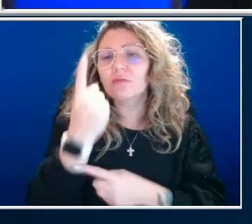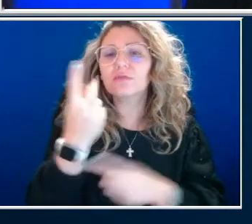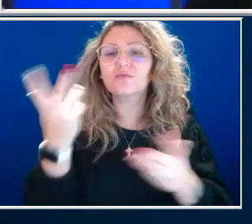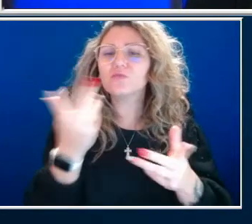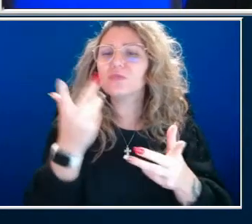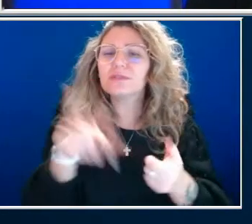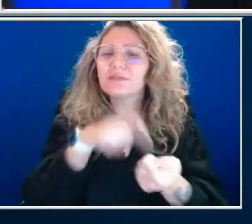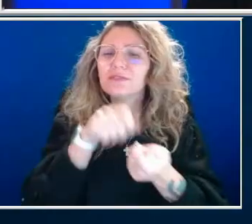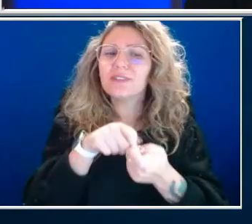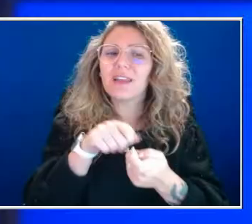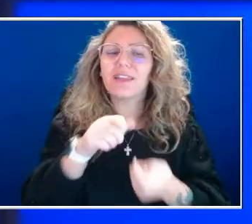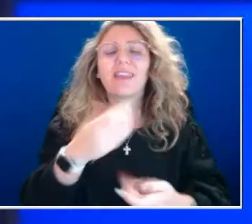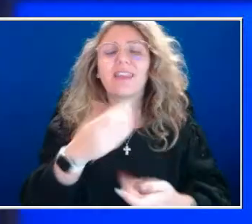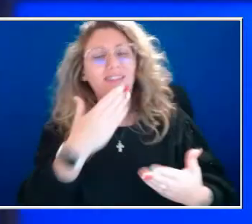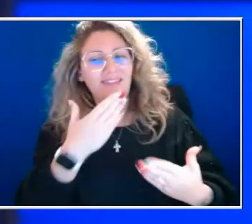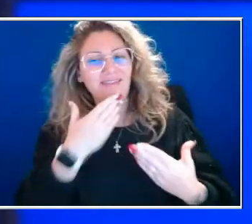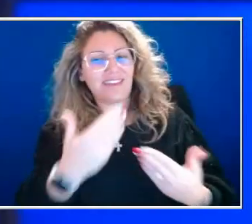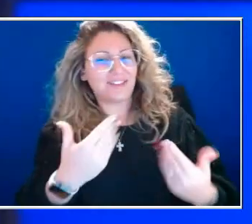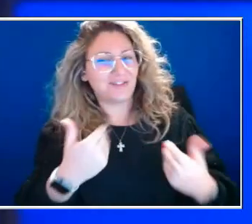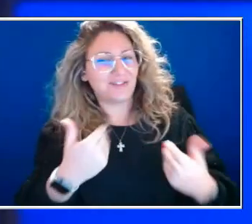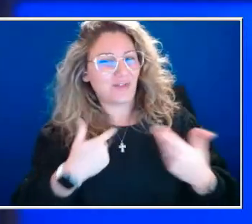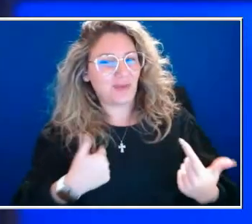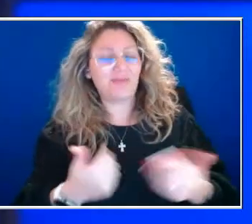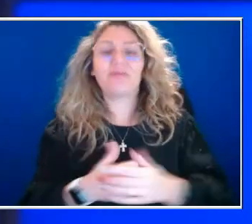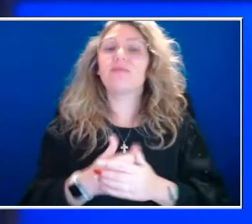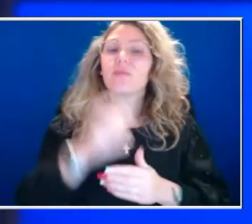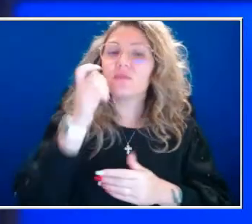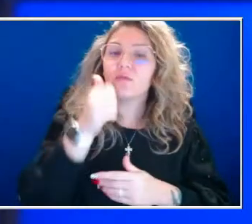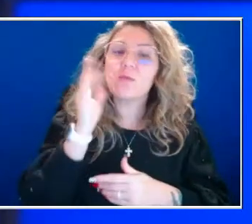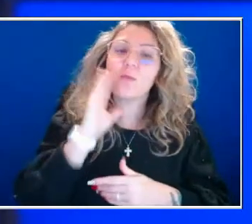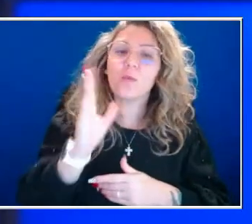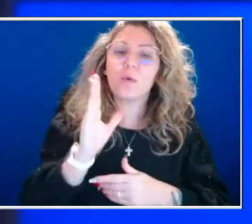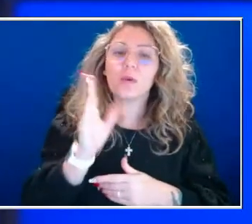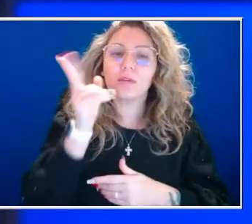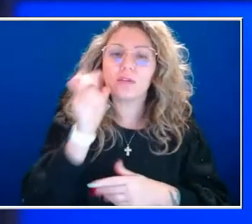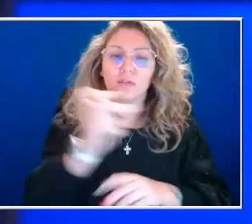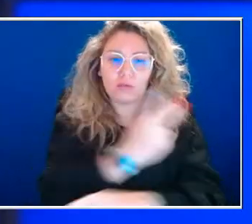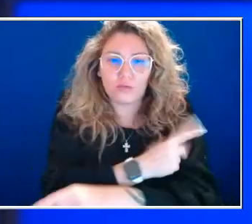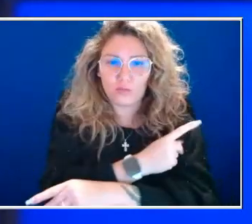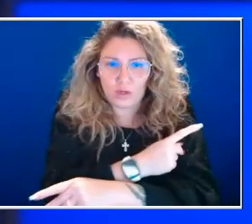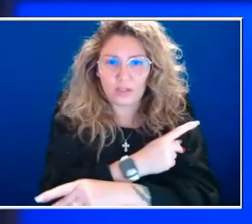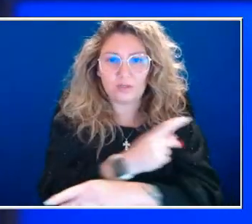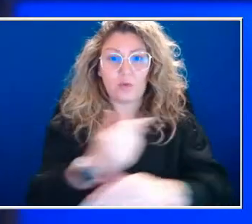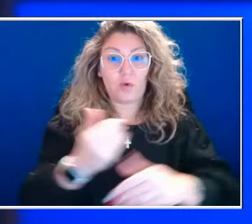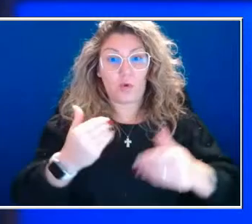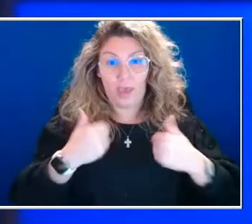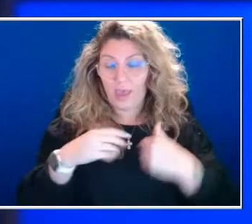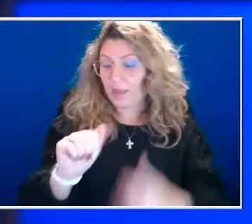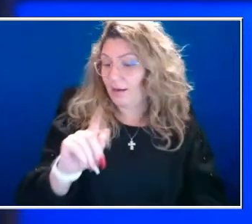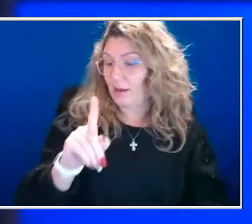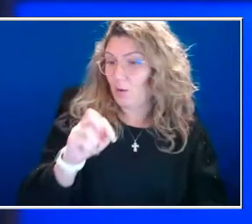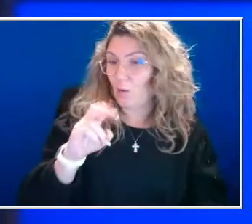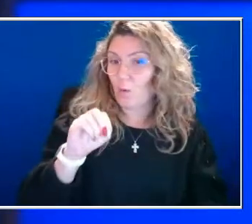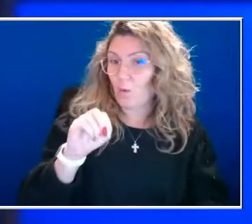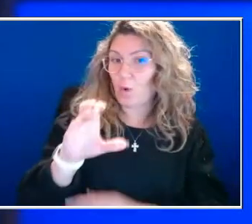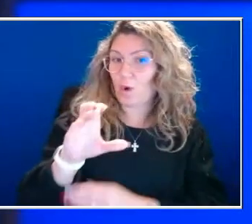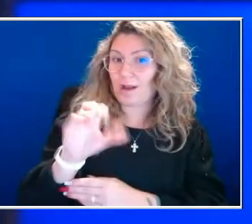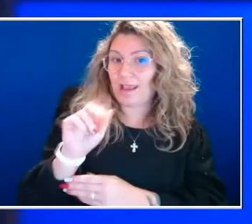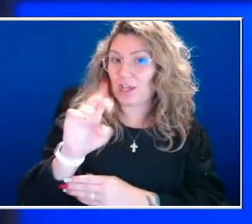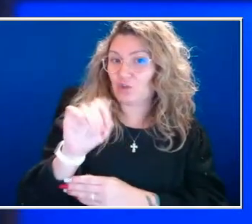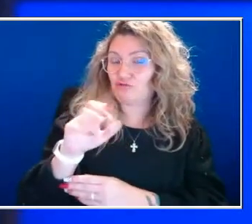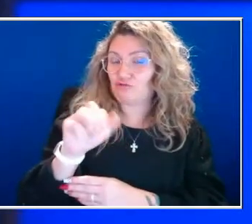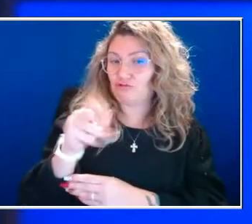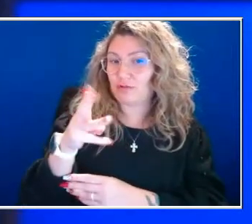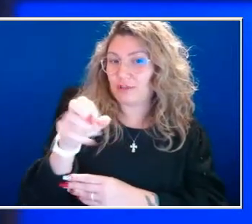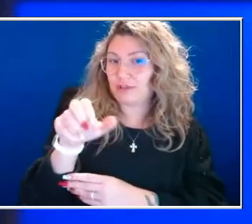for having me. Thank you. And tomorrow we're going to hear from a patient who had an aortic aneurysm and survived it. We'll